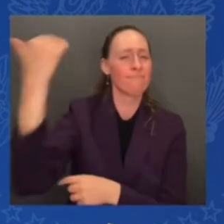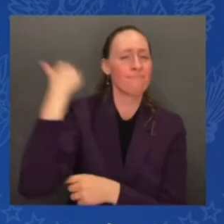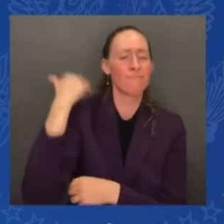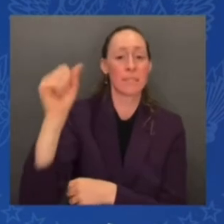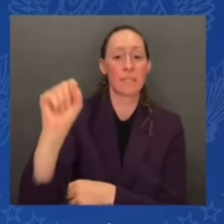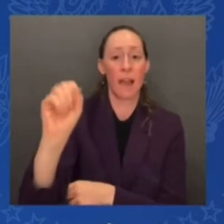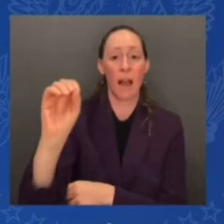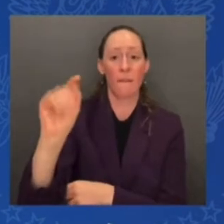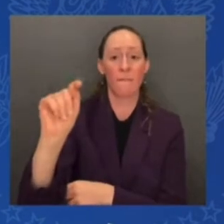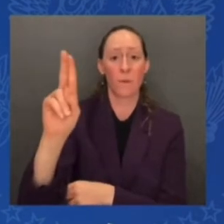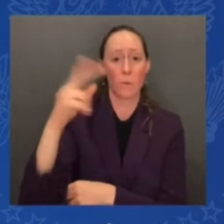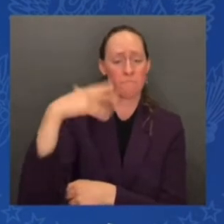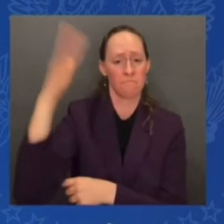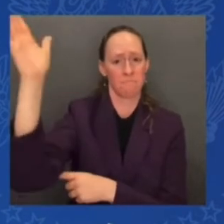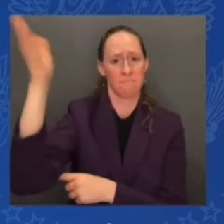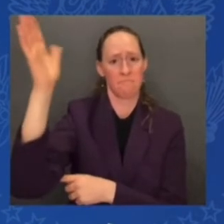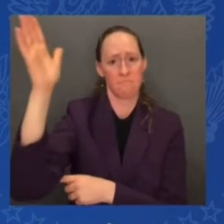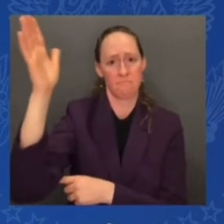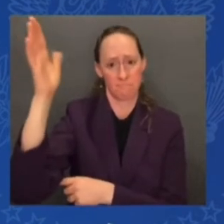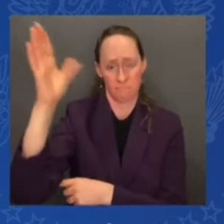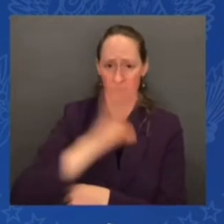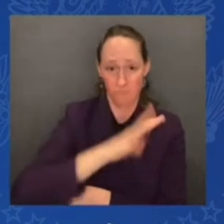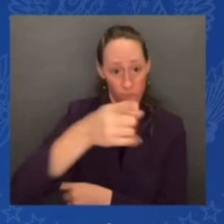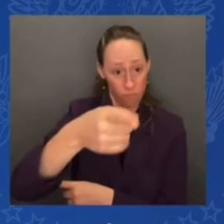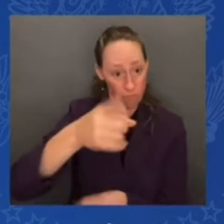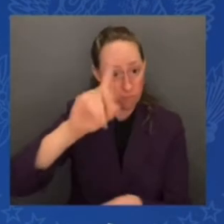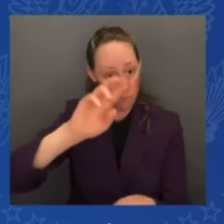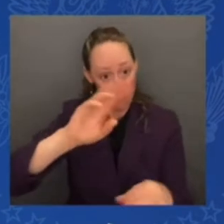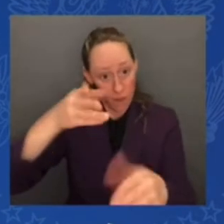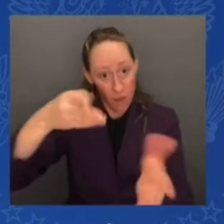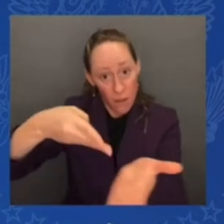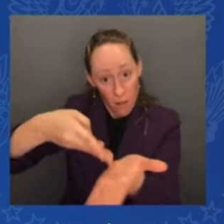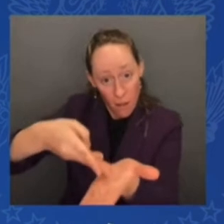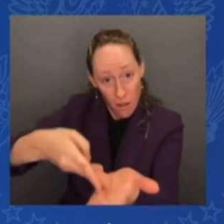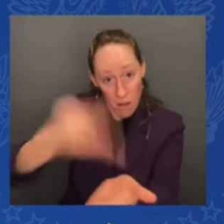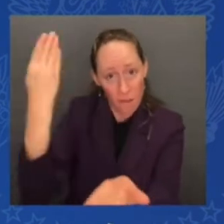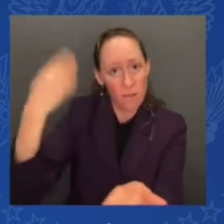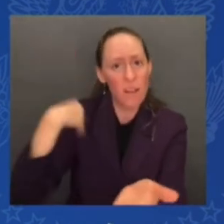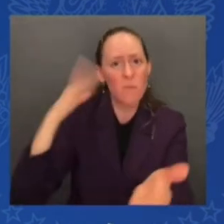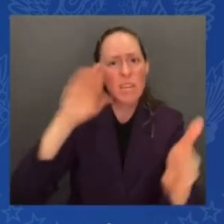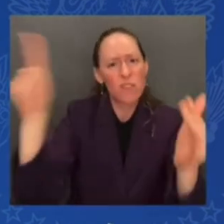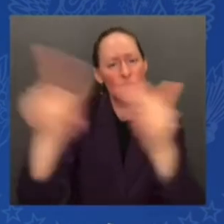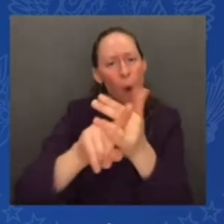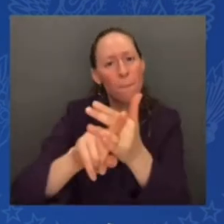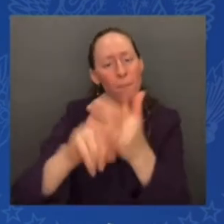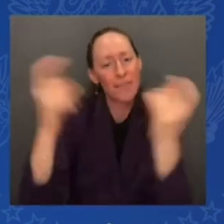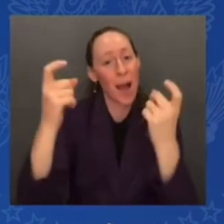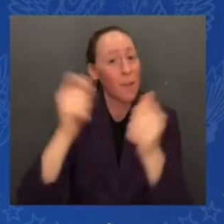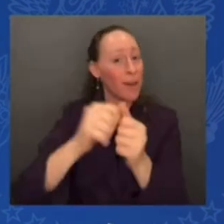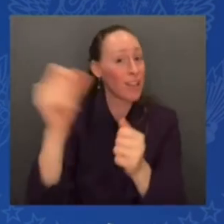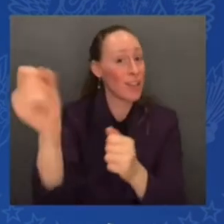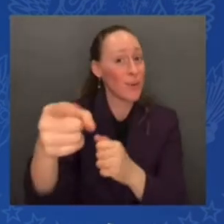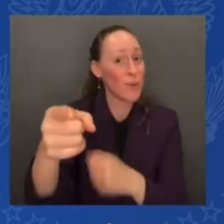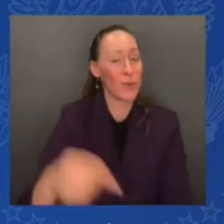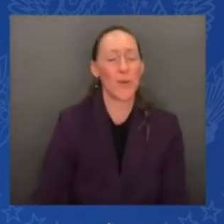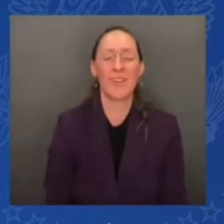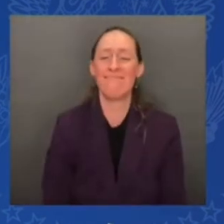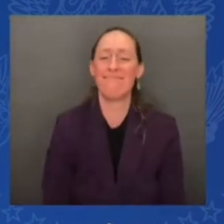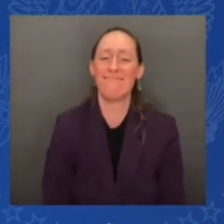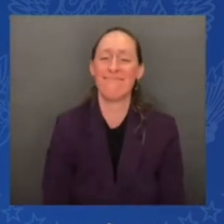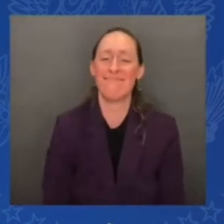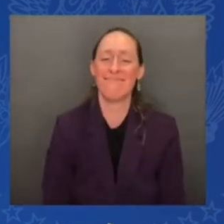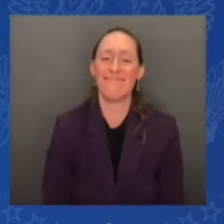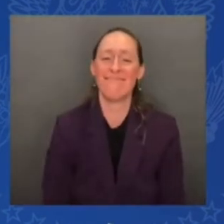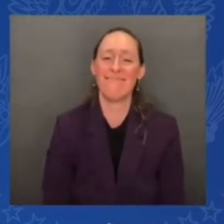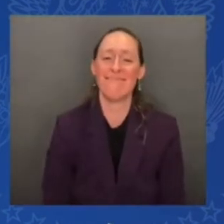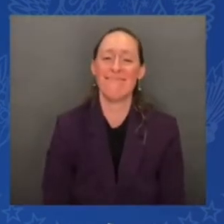let me close with this. I'm not here to declare victory on the economy. We have a lot more work to do. But we have a